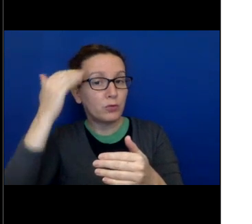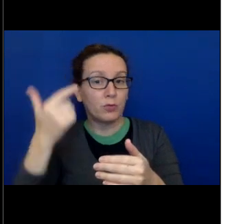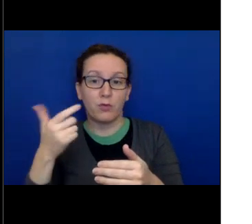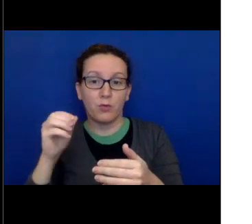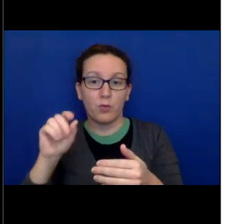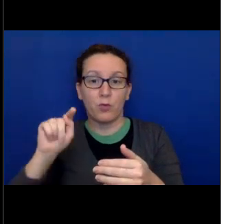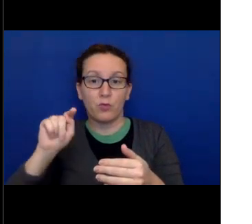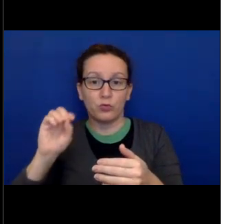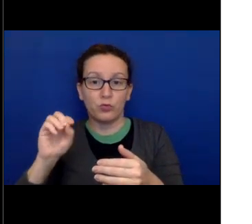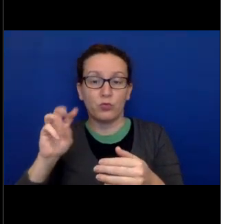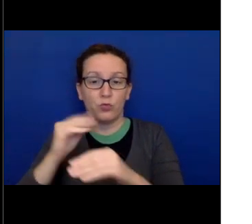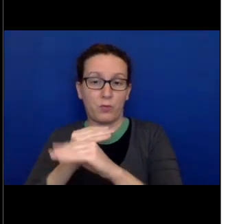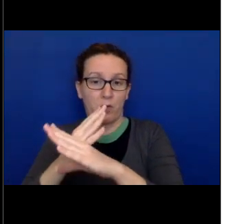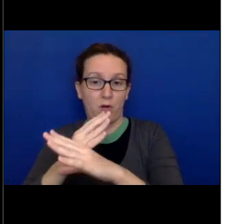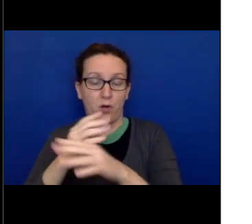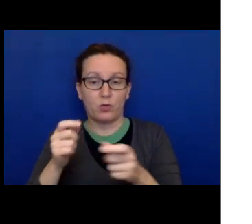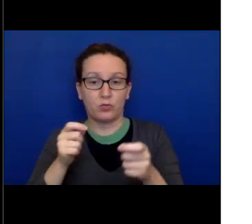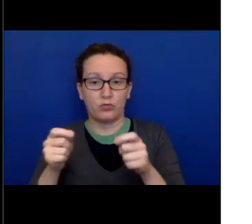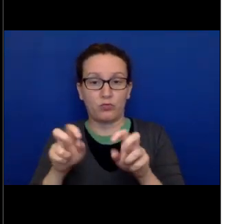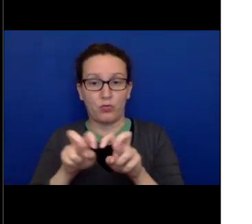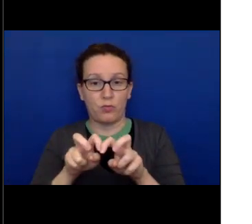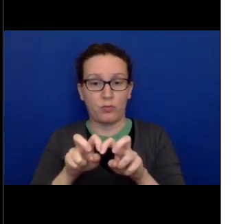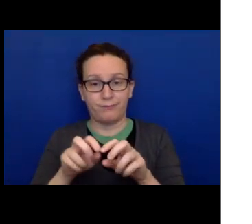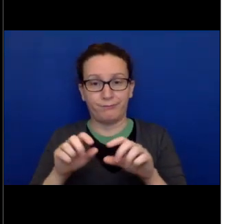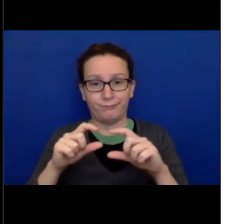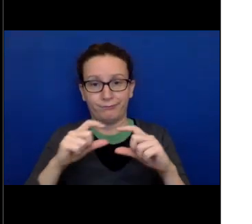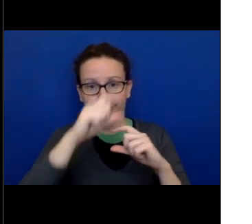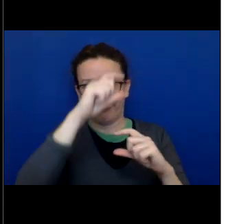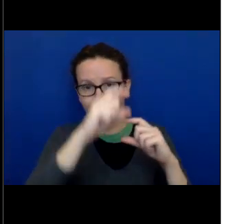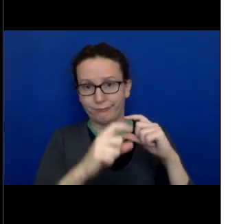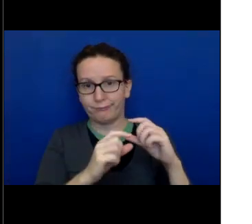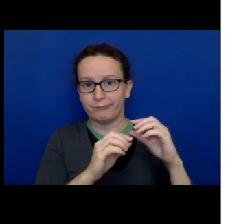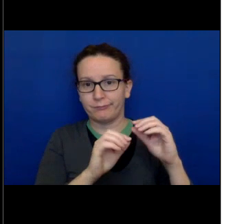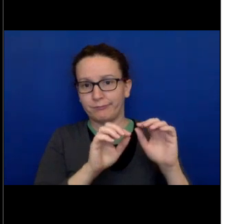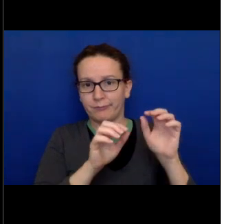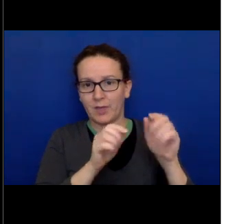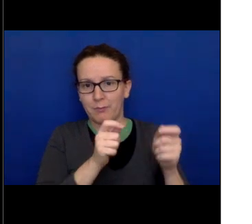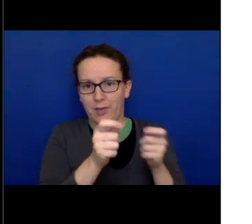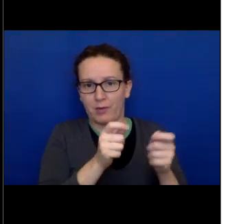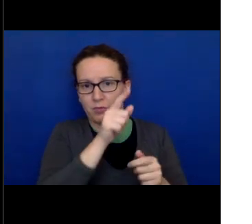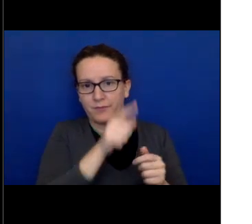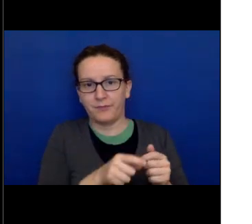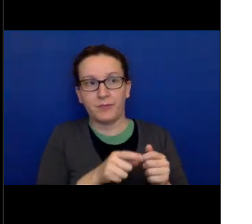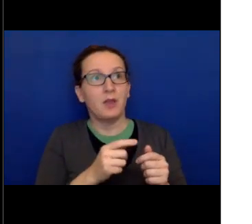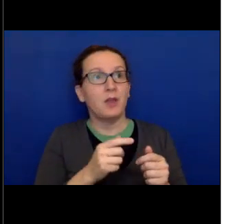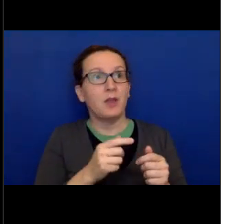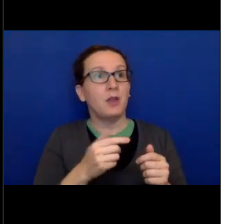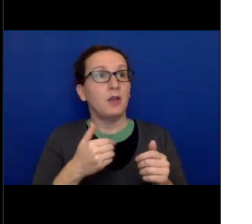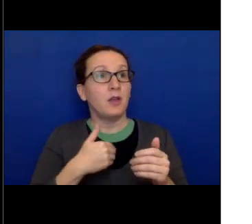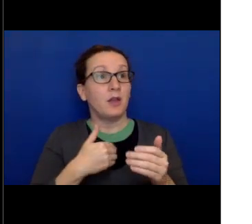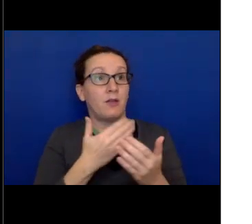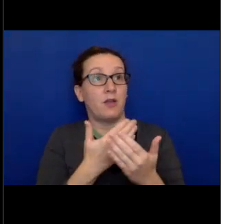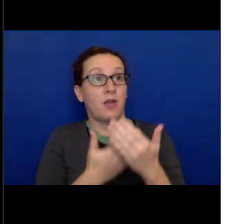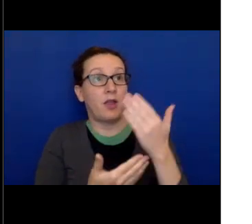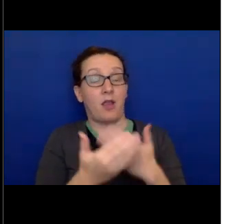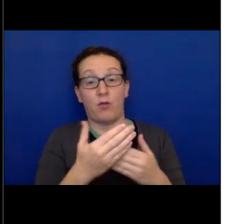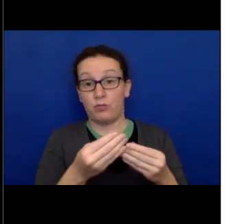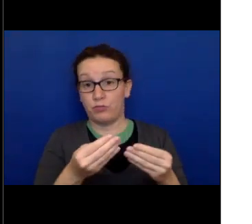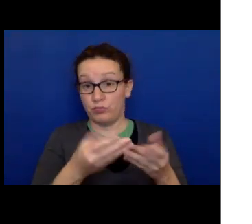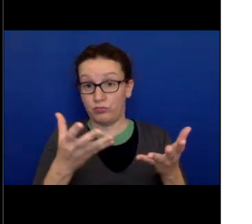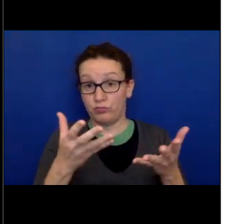control panel. So first of all, you will see a handouts widget on your control panel. We put copies